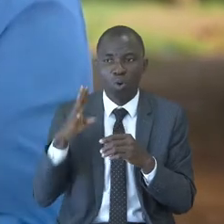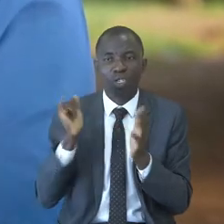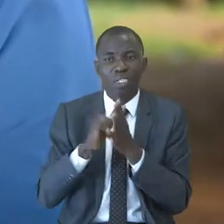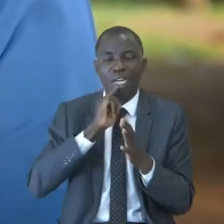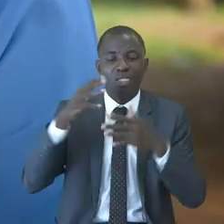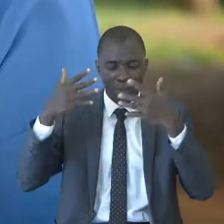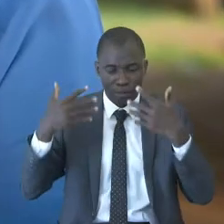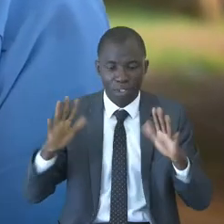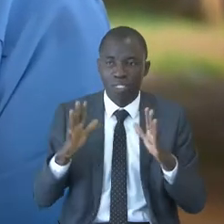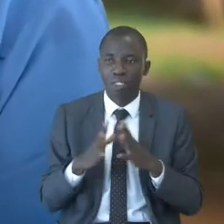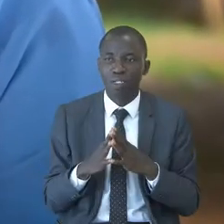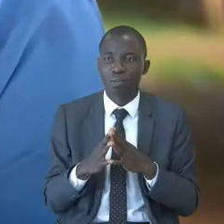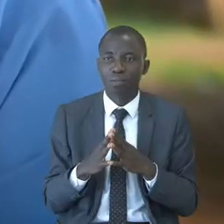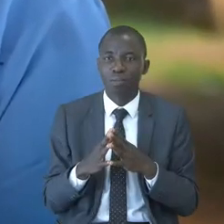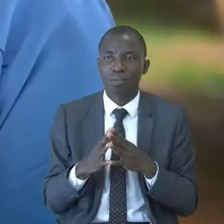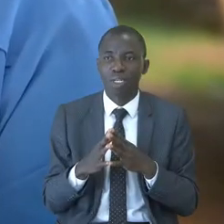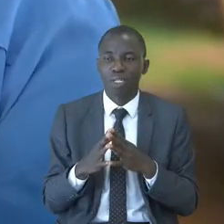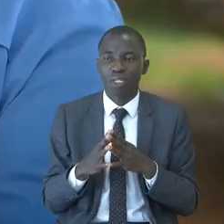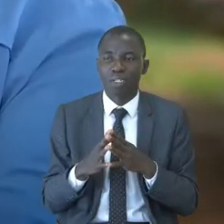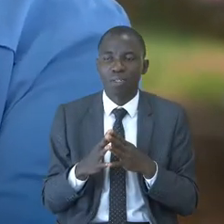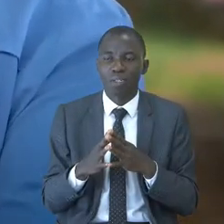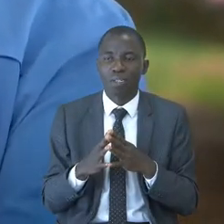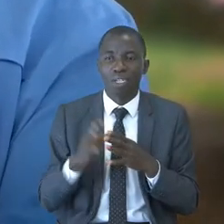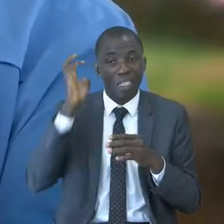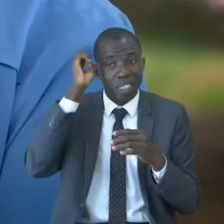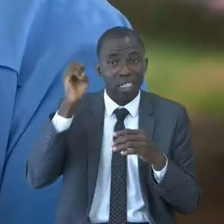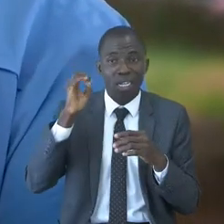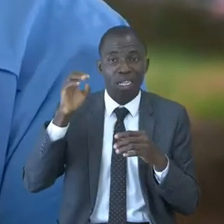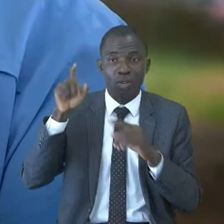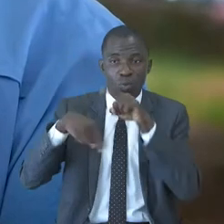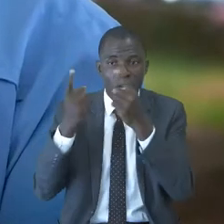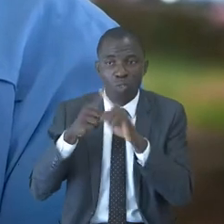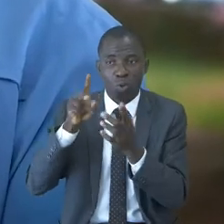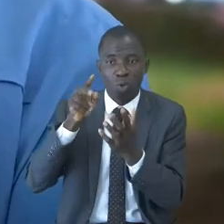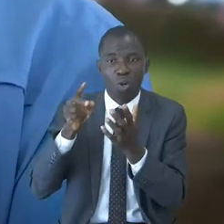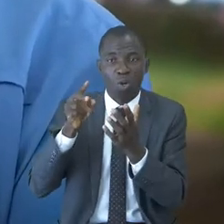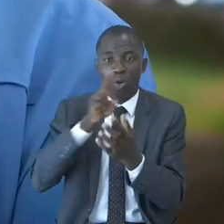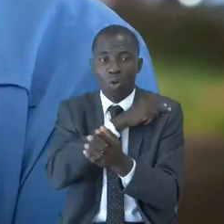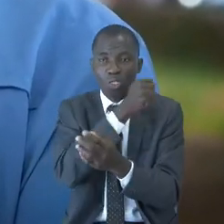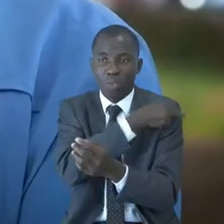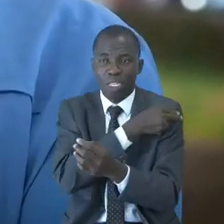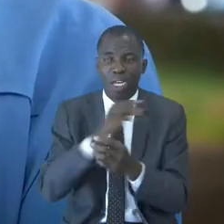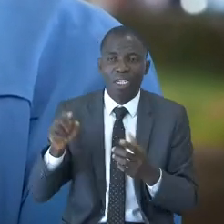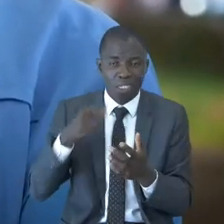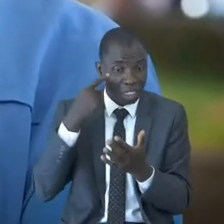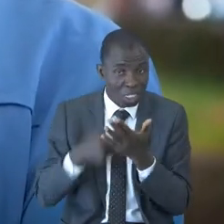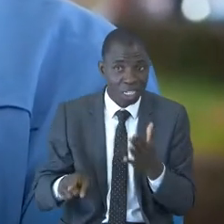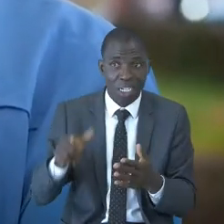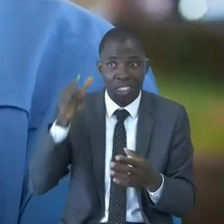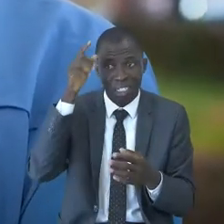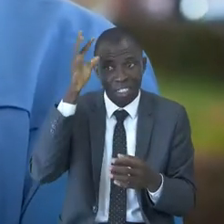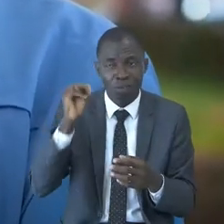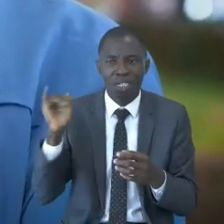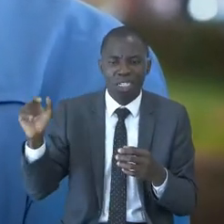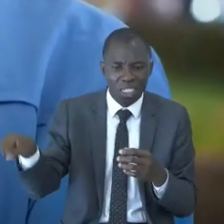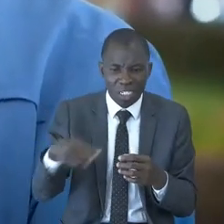over. I went back to the hospital. They checked me. They said there's no prostate cancer